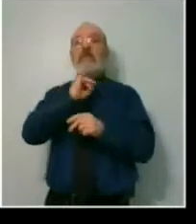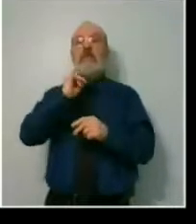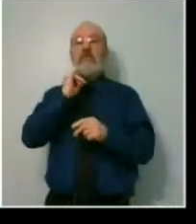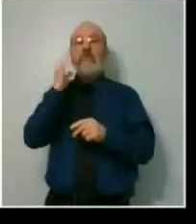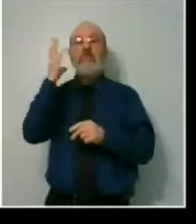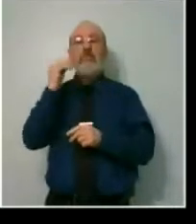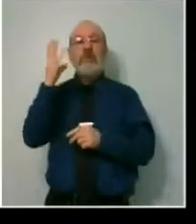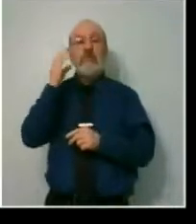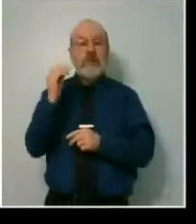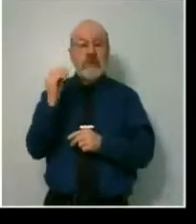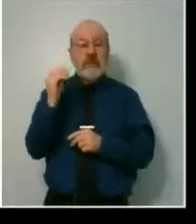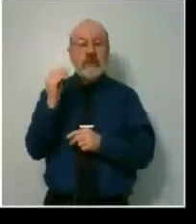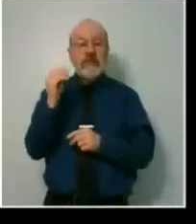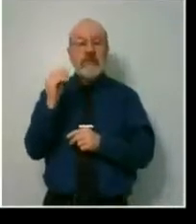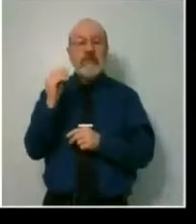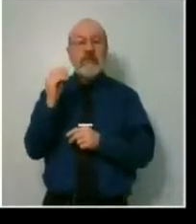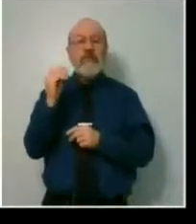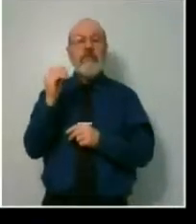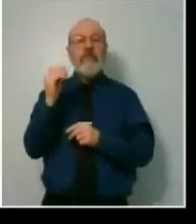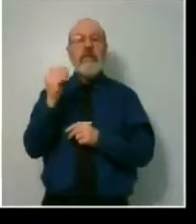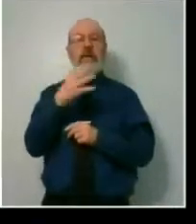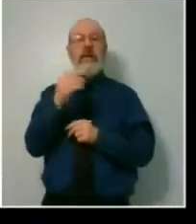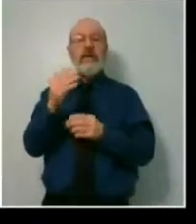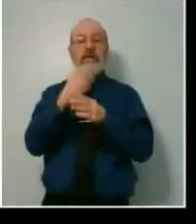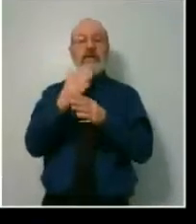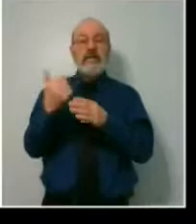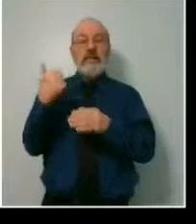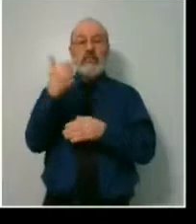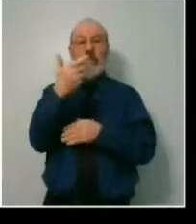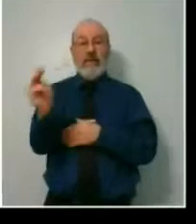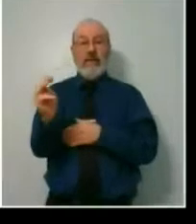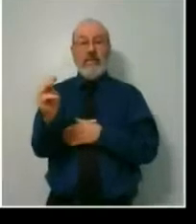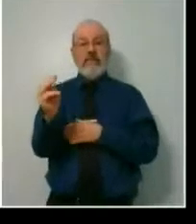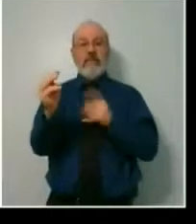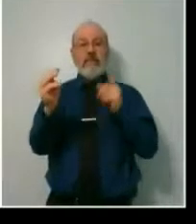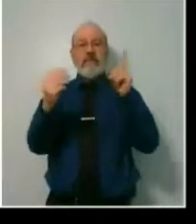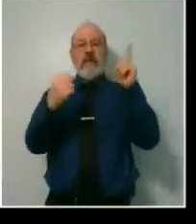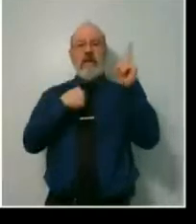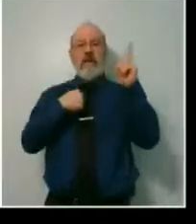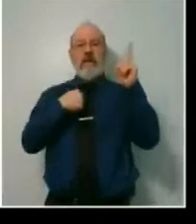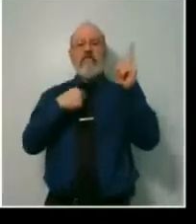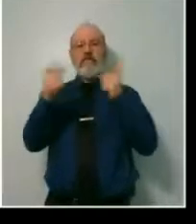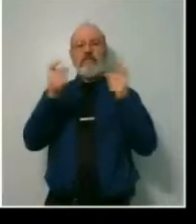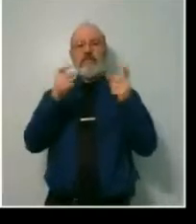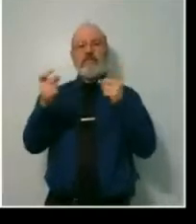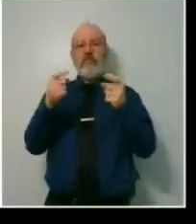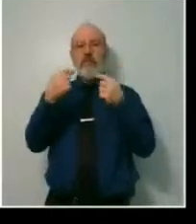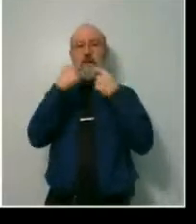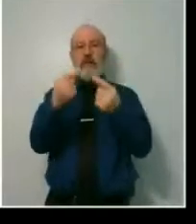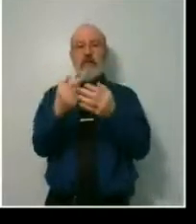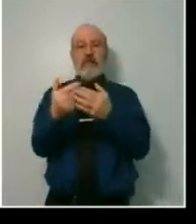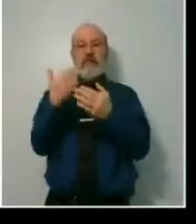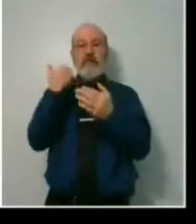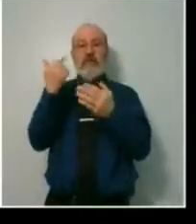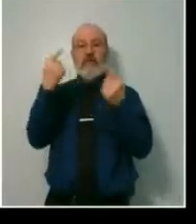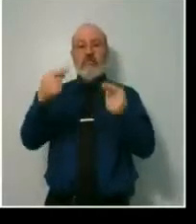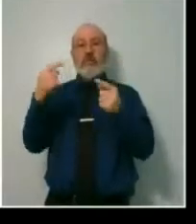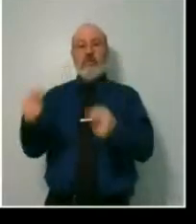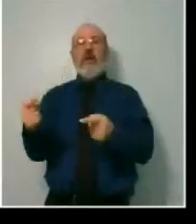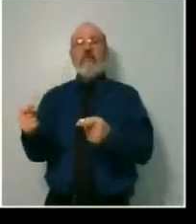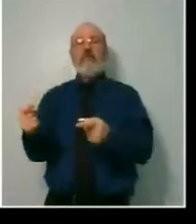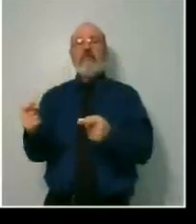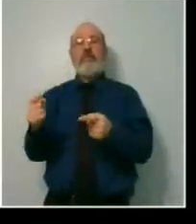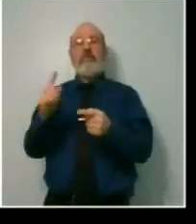experience. And he shares with them, it's under my control. I'm telling you beforehand what will happen. And when